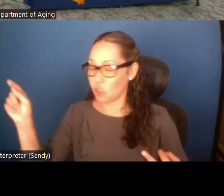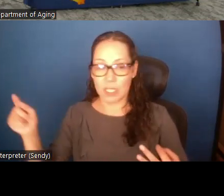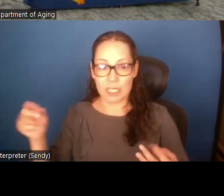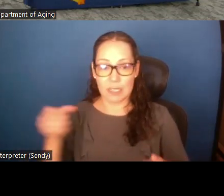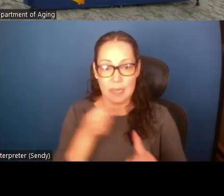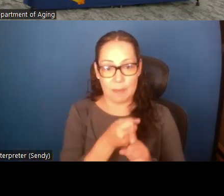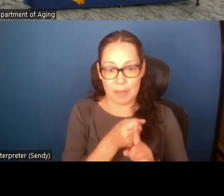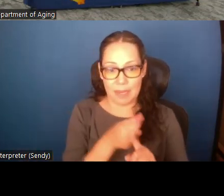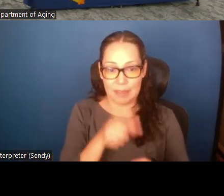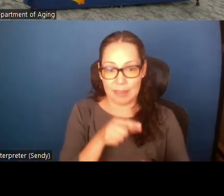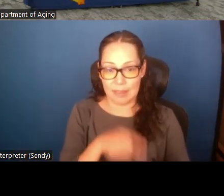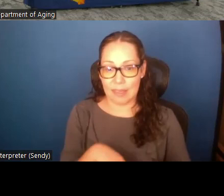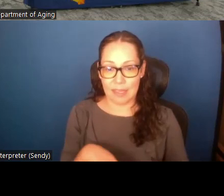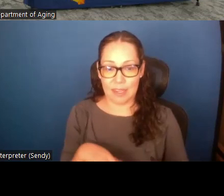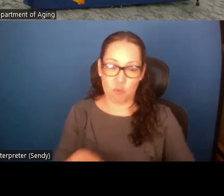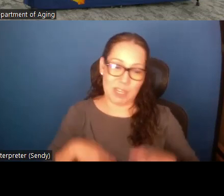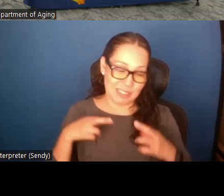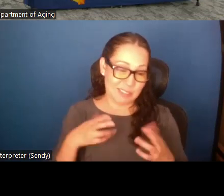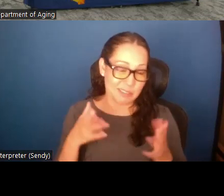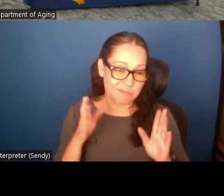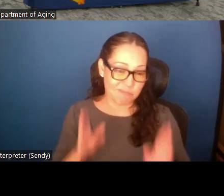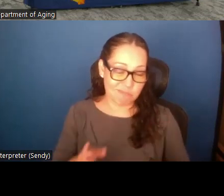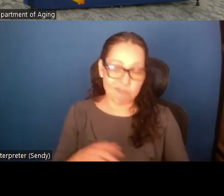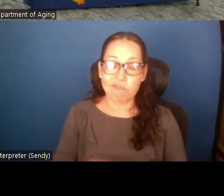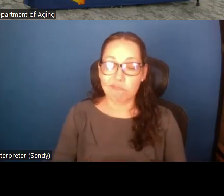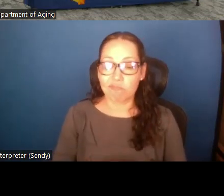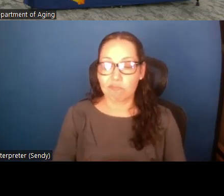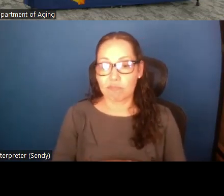for residents. Okay, next slide.